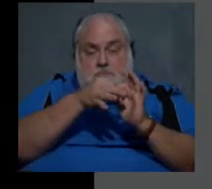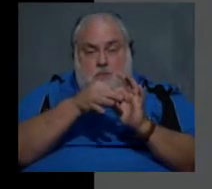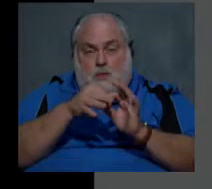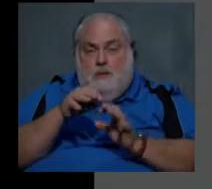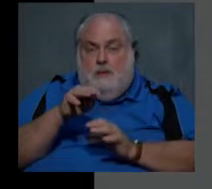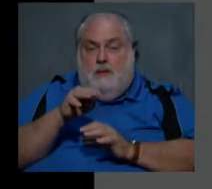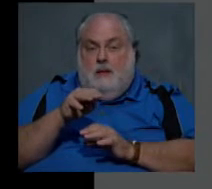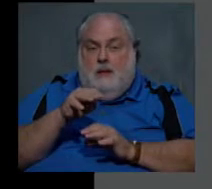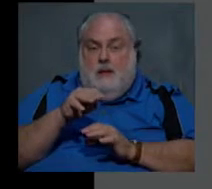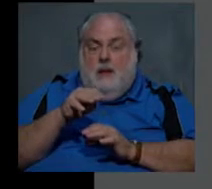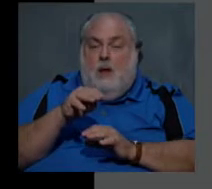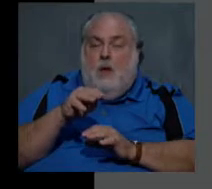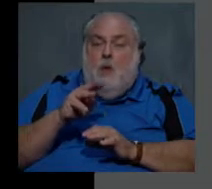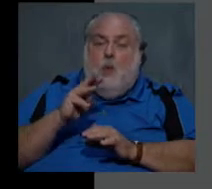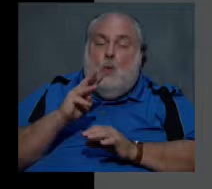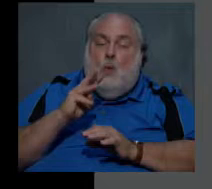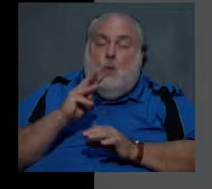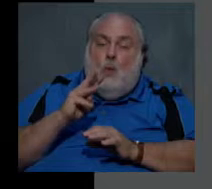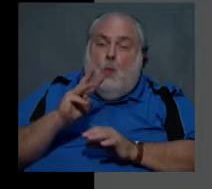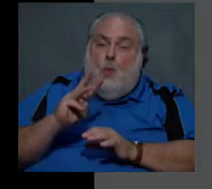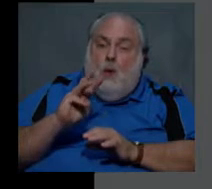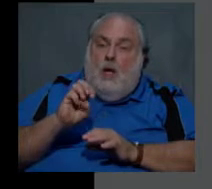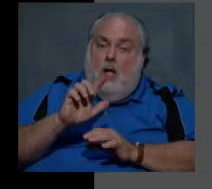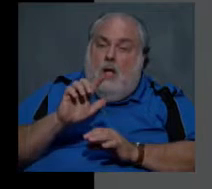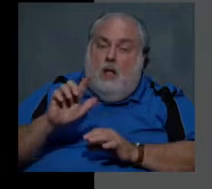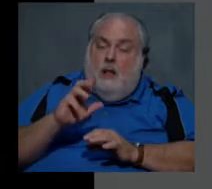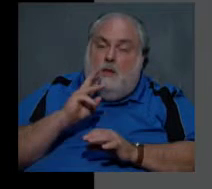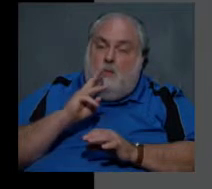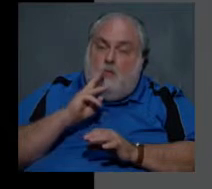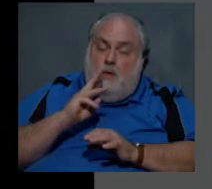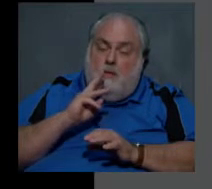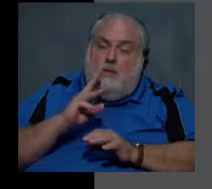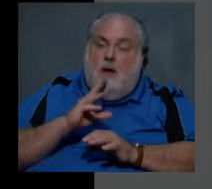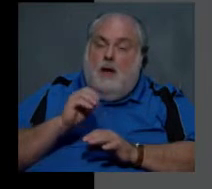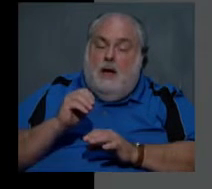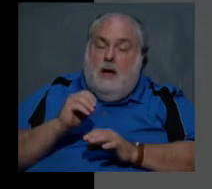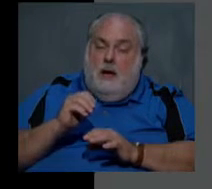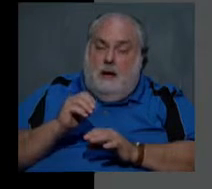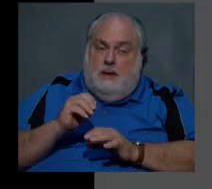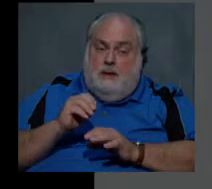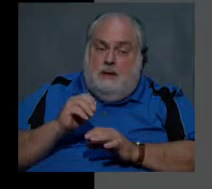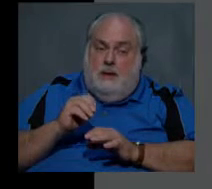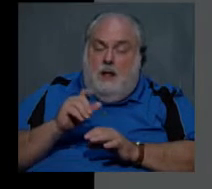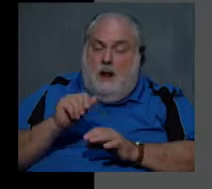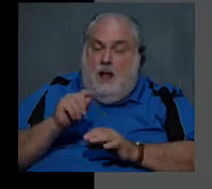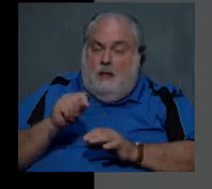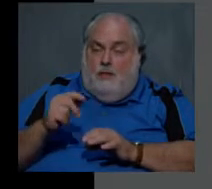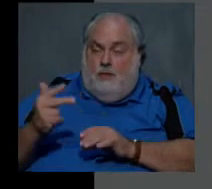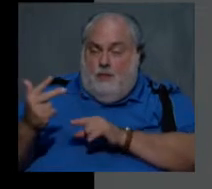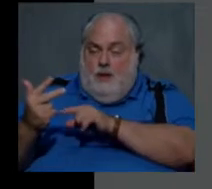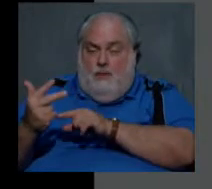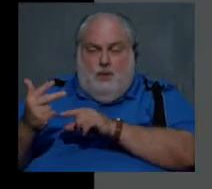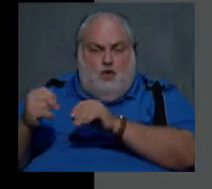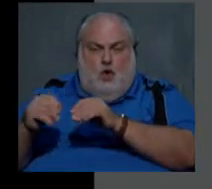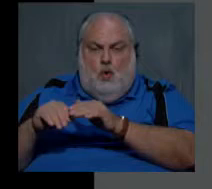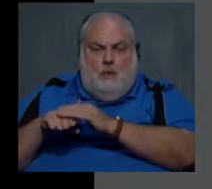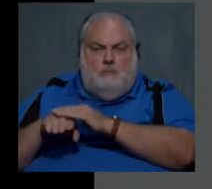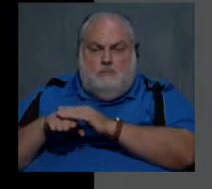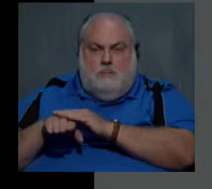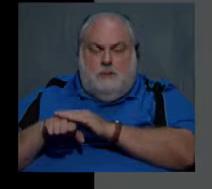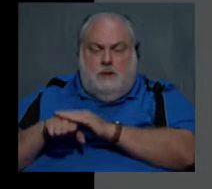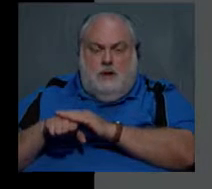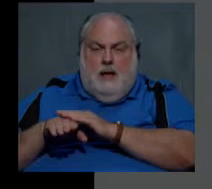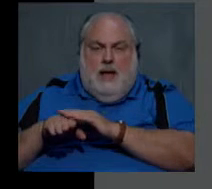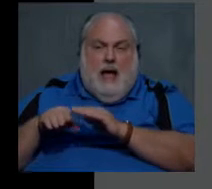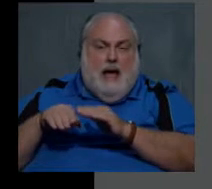have individual septic systems to serve wastewater treatment. Lot 3 was proposed as a lot without public street frontage, and access and utility easement across